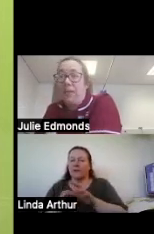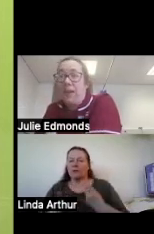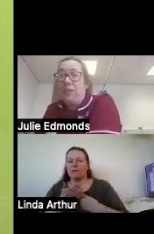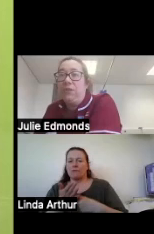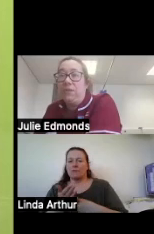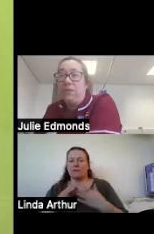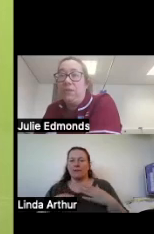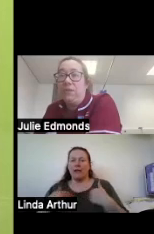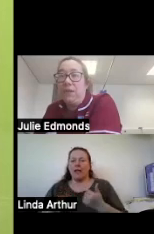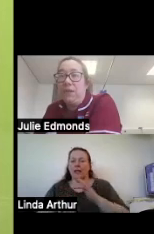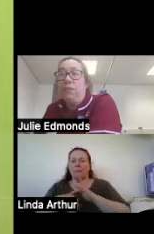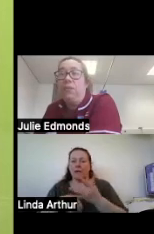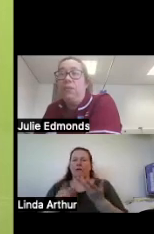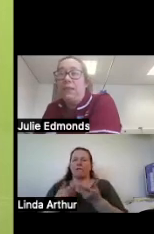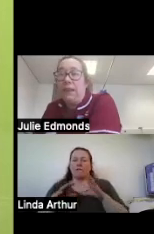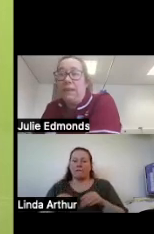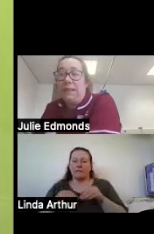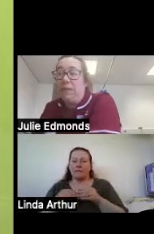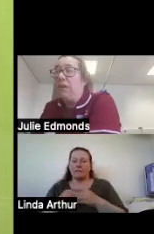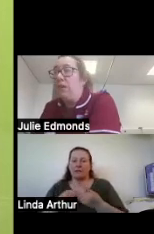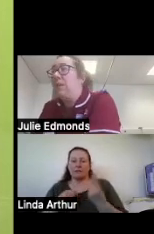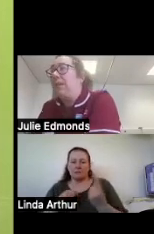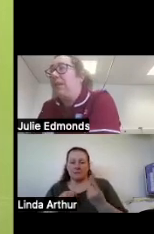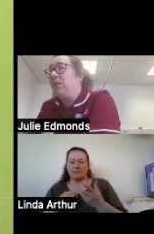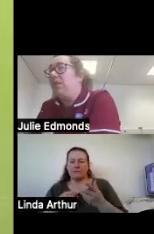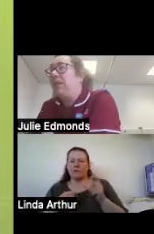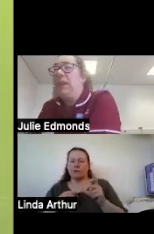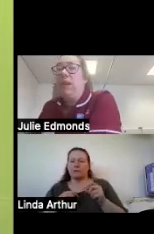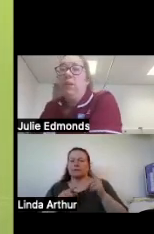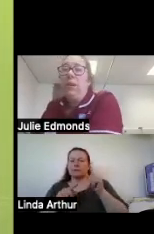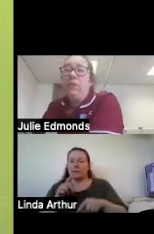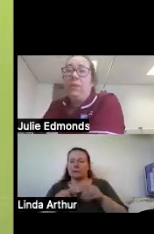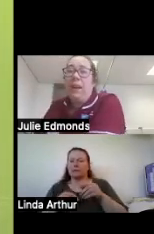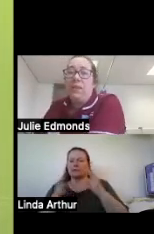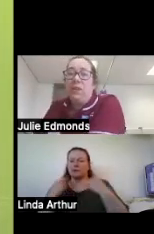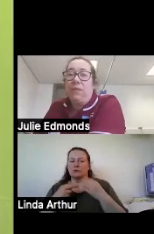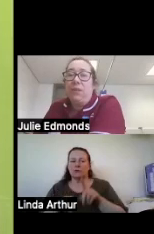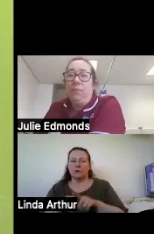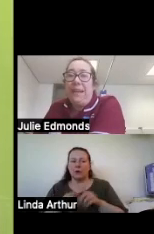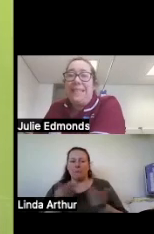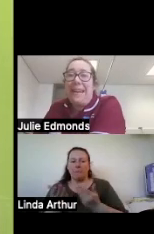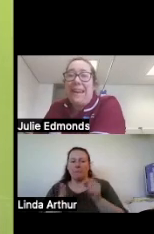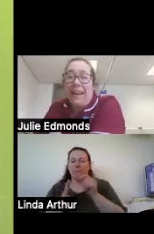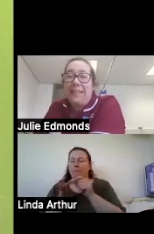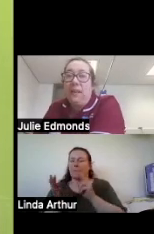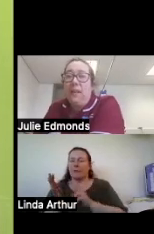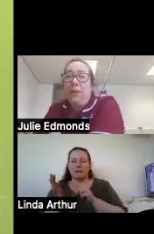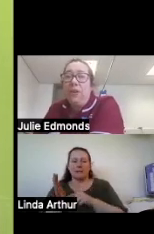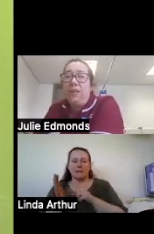health professionals, physios, and the like of myself, continence specialist nurses. We also provide a service called